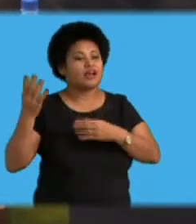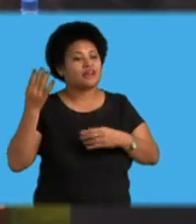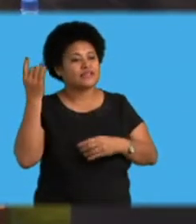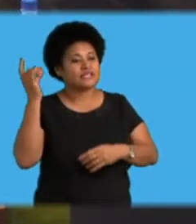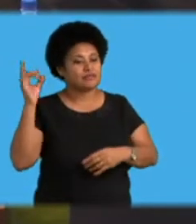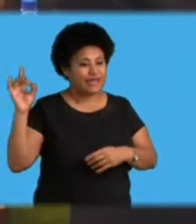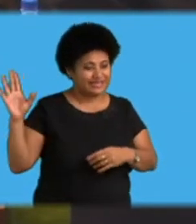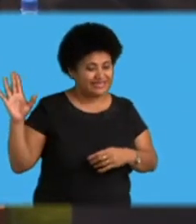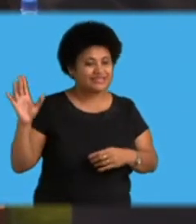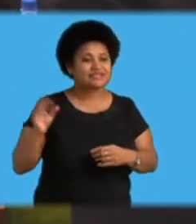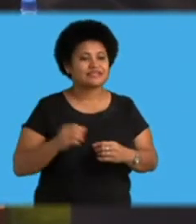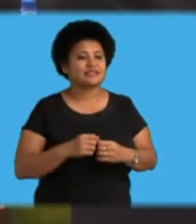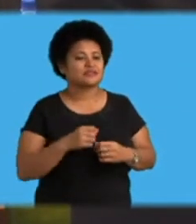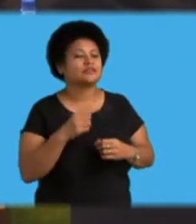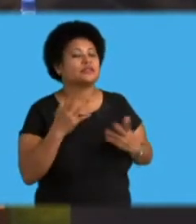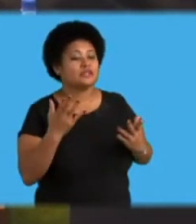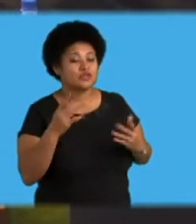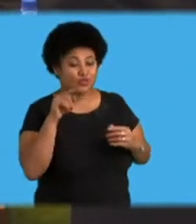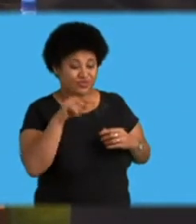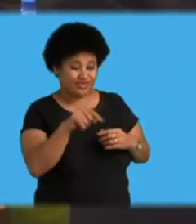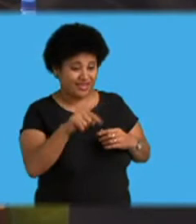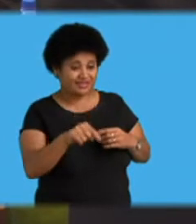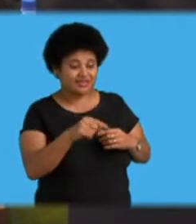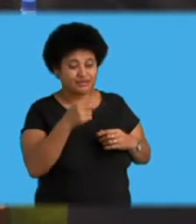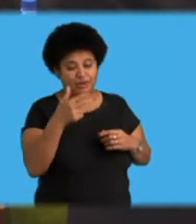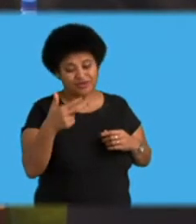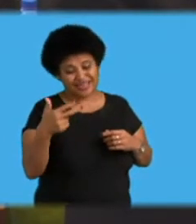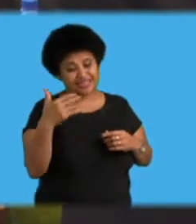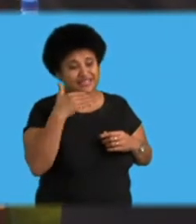this, Madam Speaker, out of the 854 items,